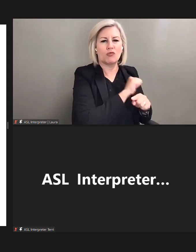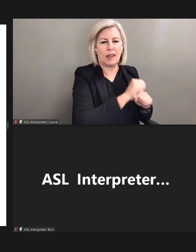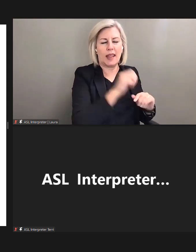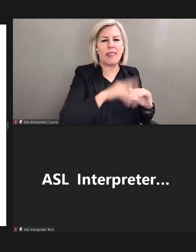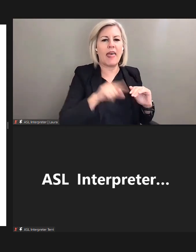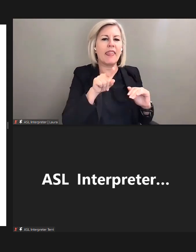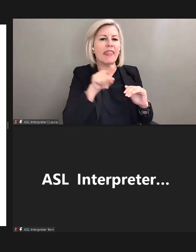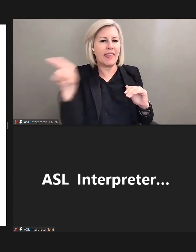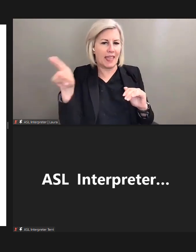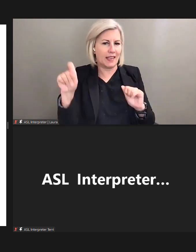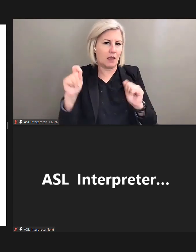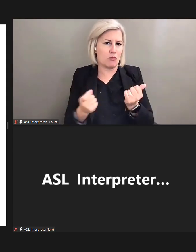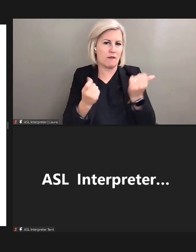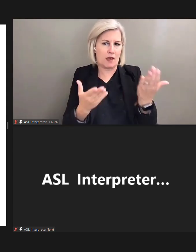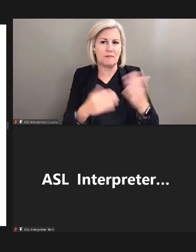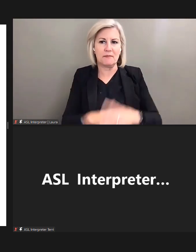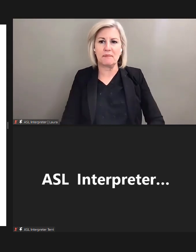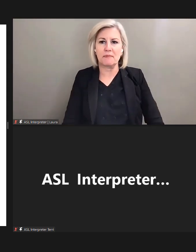typically can provide.